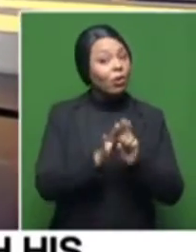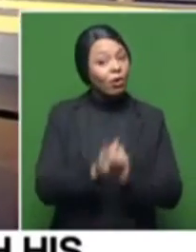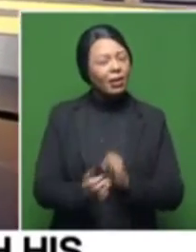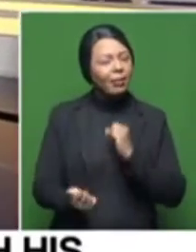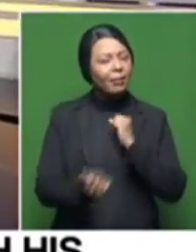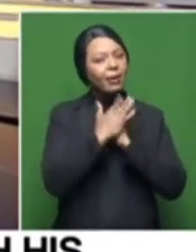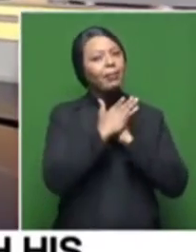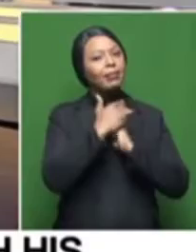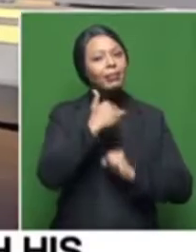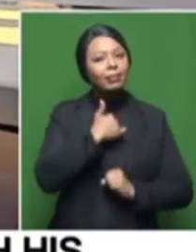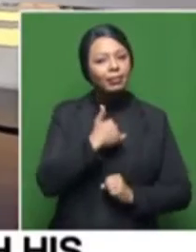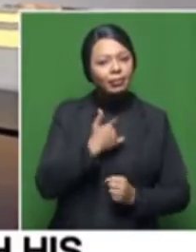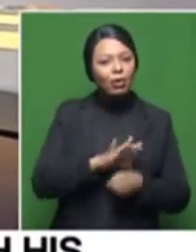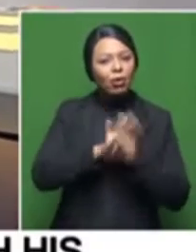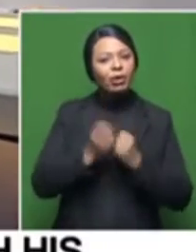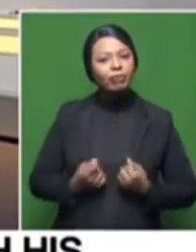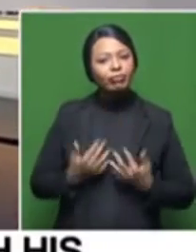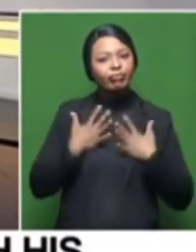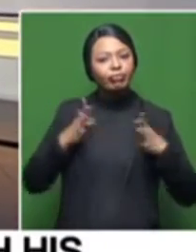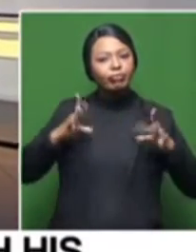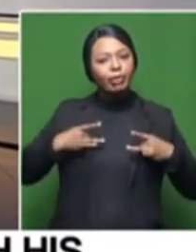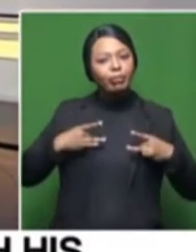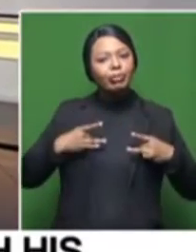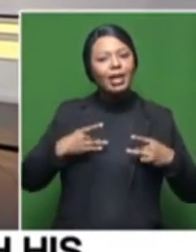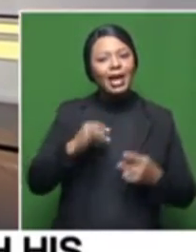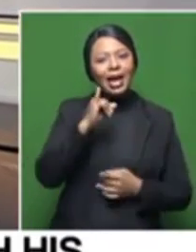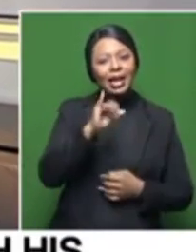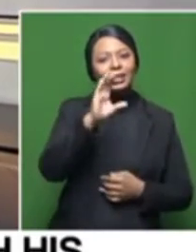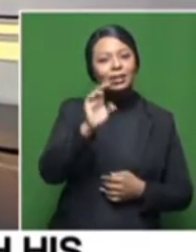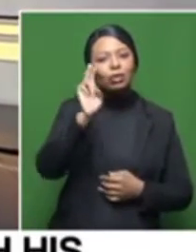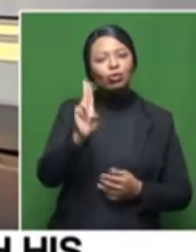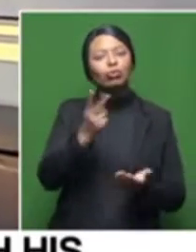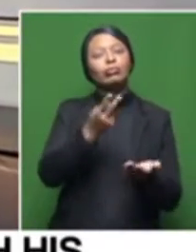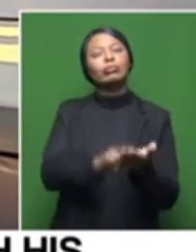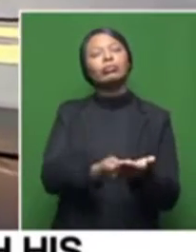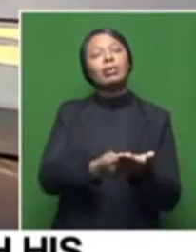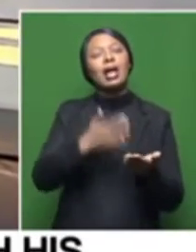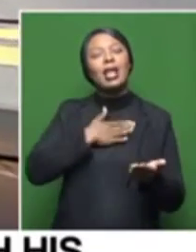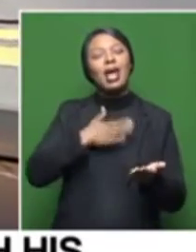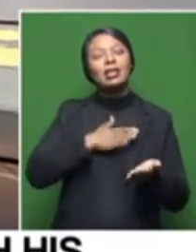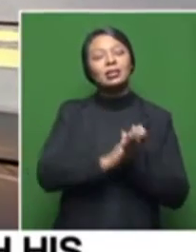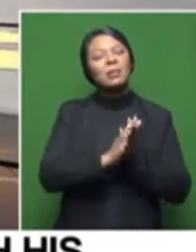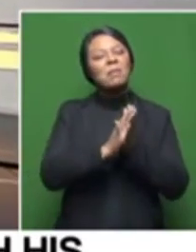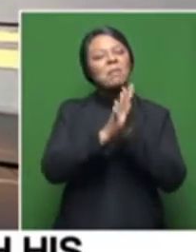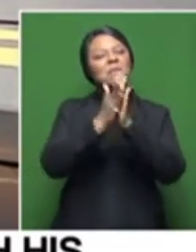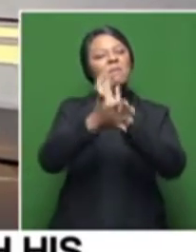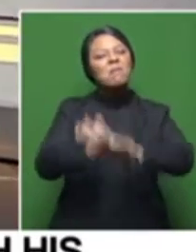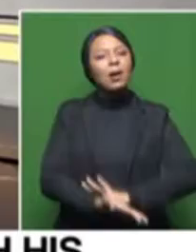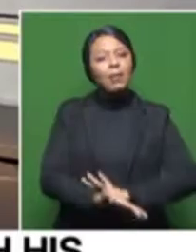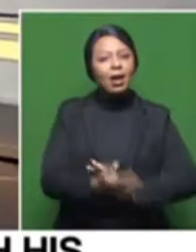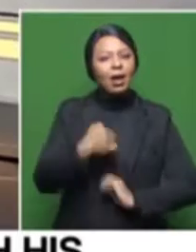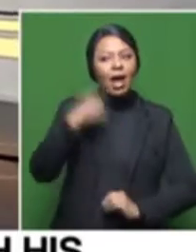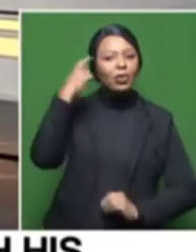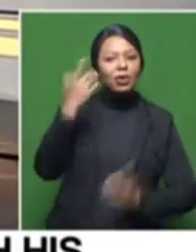I was hospitalized. I was in ICU for like weeks. And my lungs had collapsed. And I thought I was not going to be able to